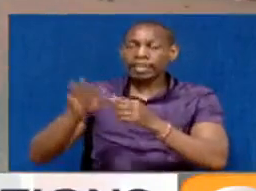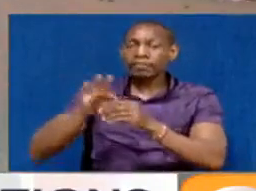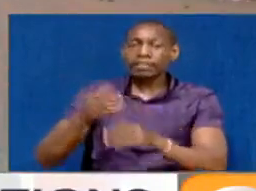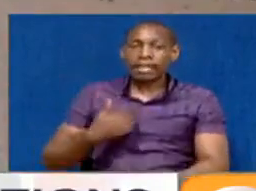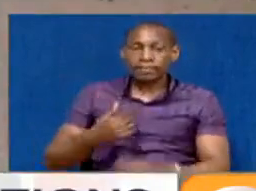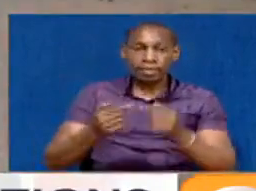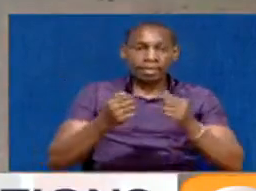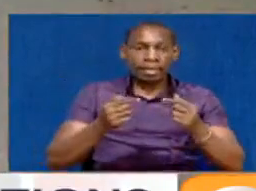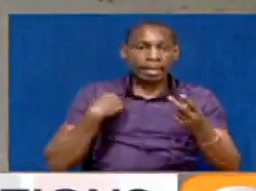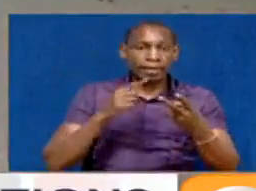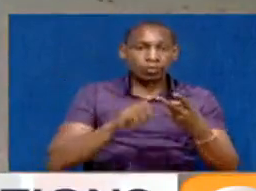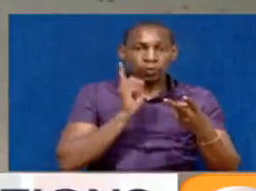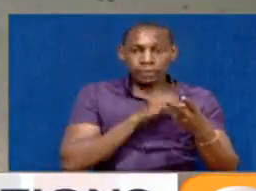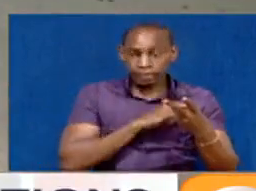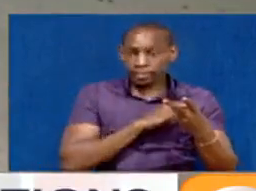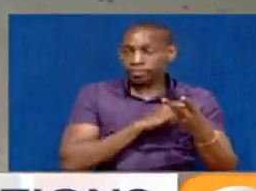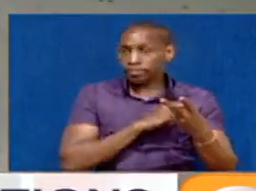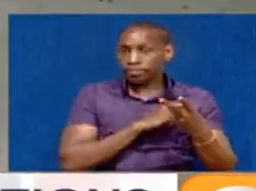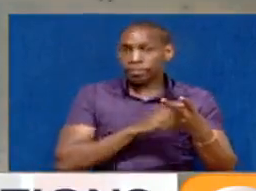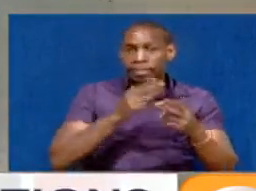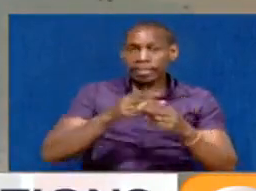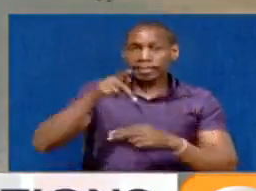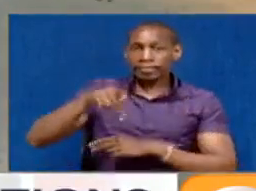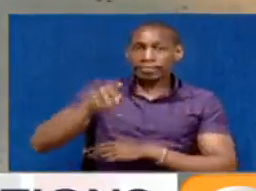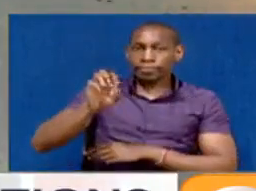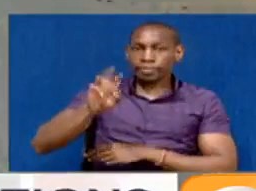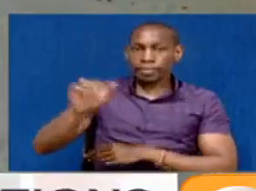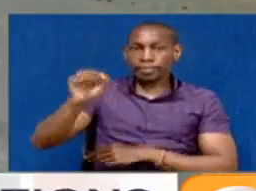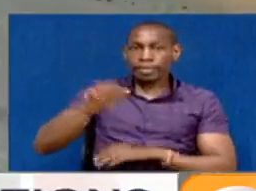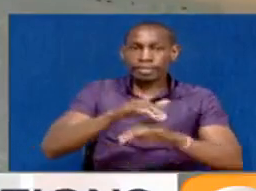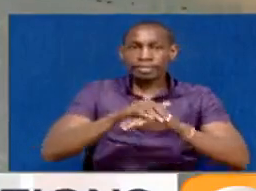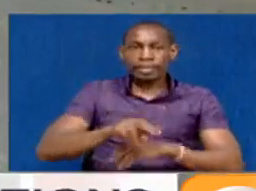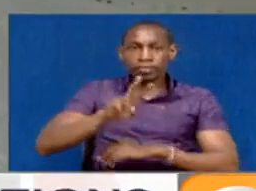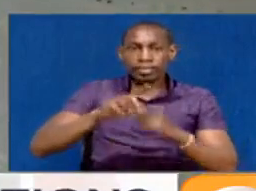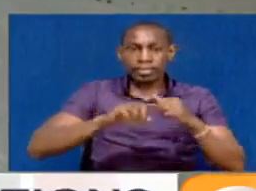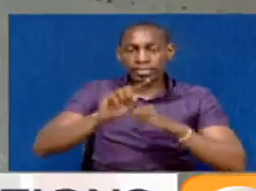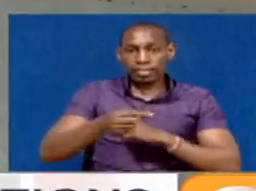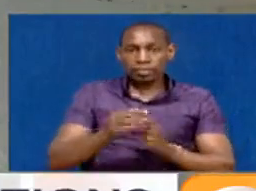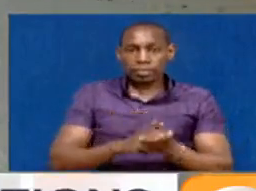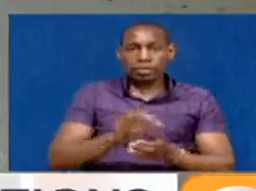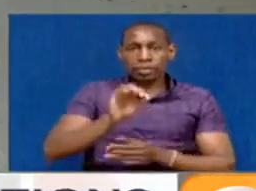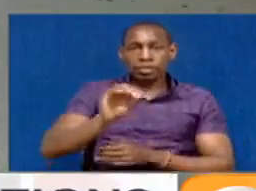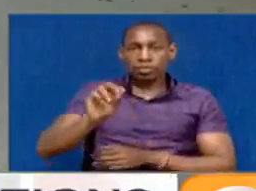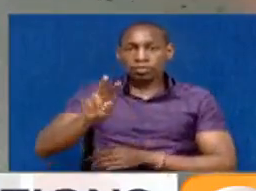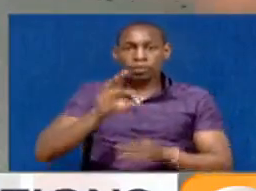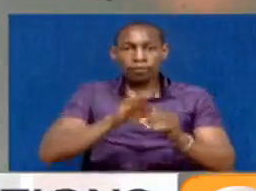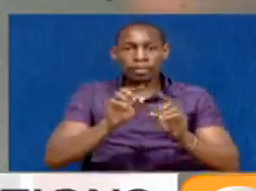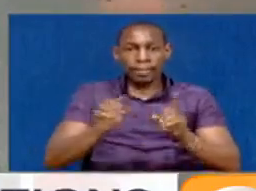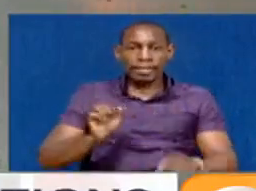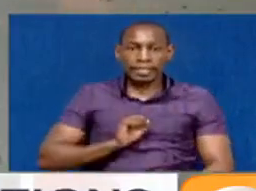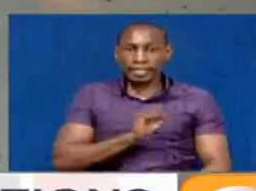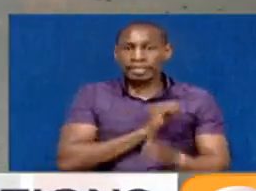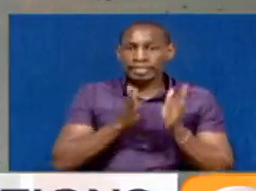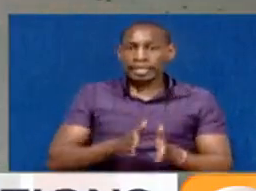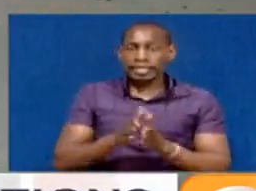72,679 votes against his closest competitor, Peris Tobiko, who managed to get 26,002 votes. For the